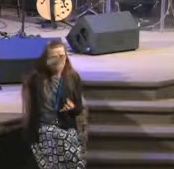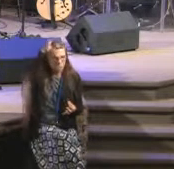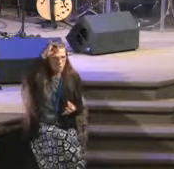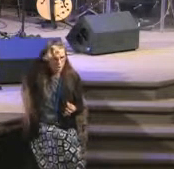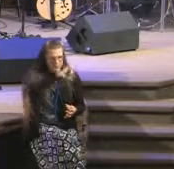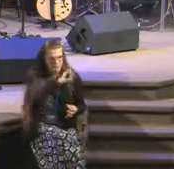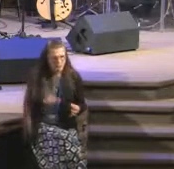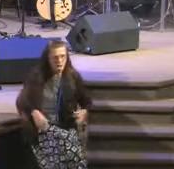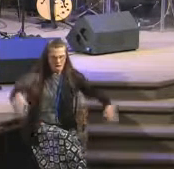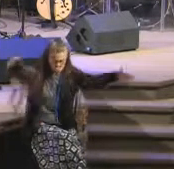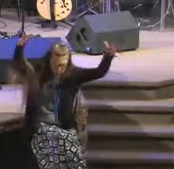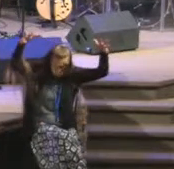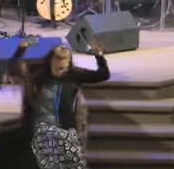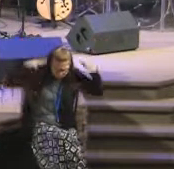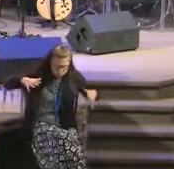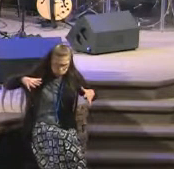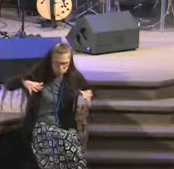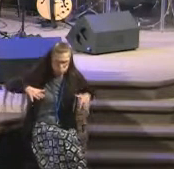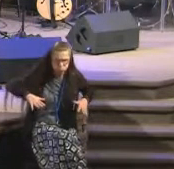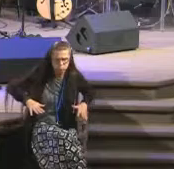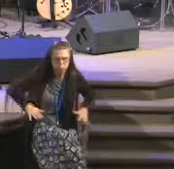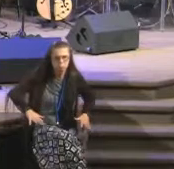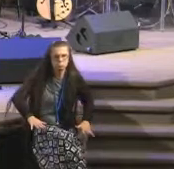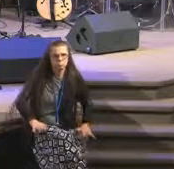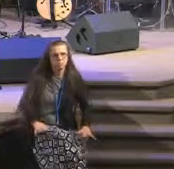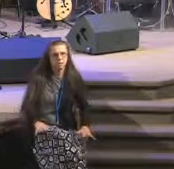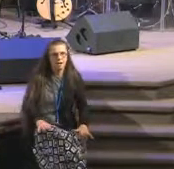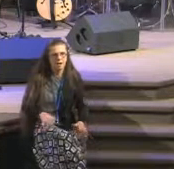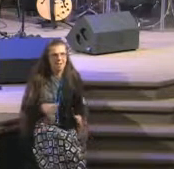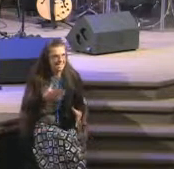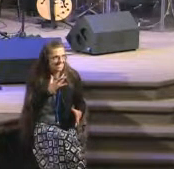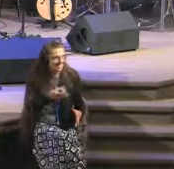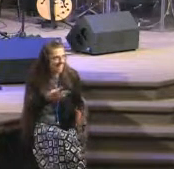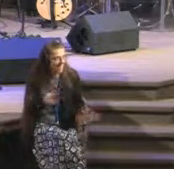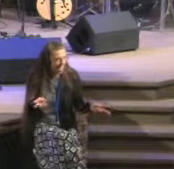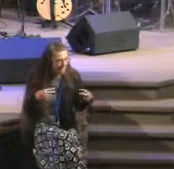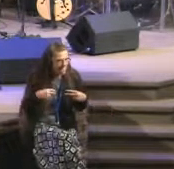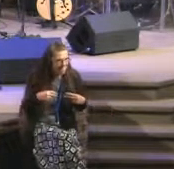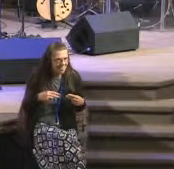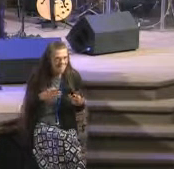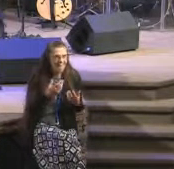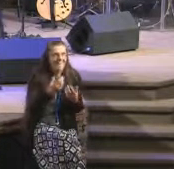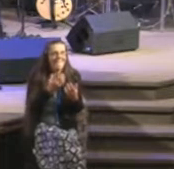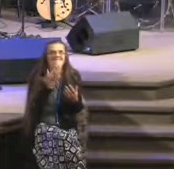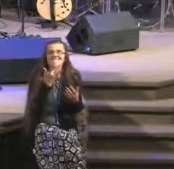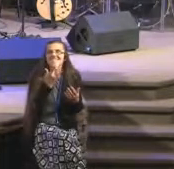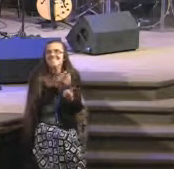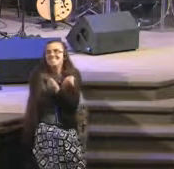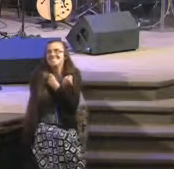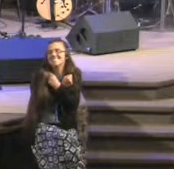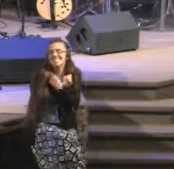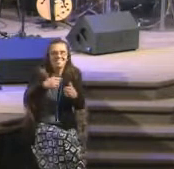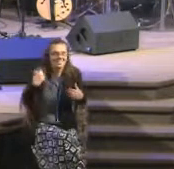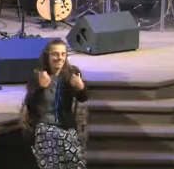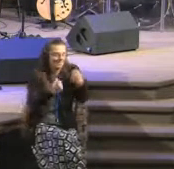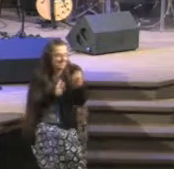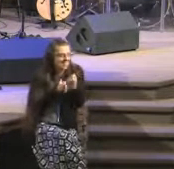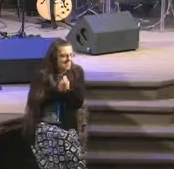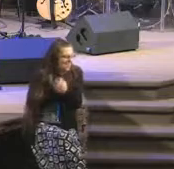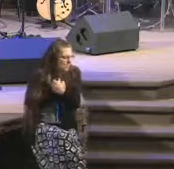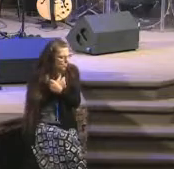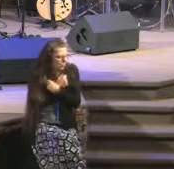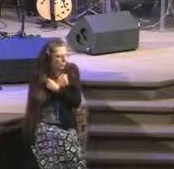Lord fell on me. That term, fell on me, is like having a favorite coat. Having a coat that, I mean, it